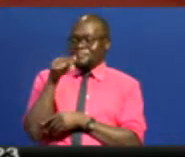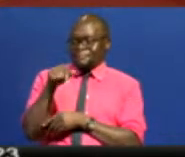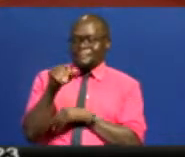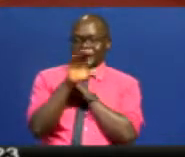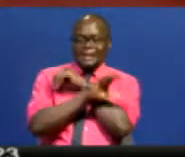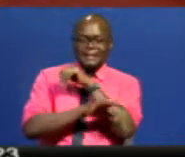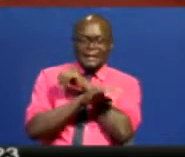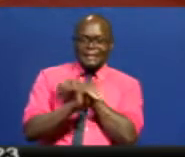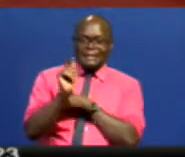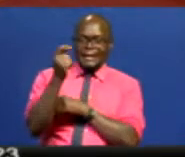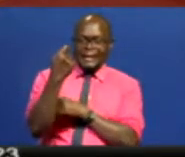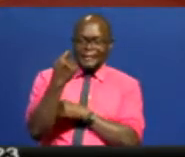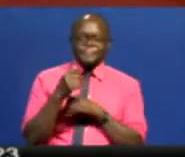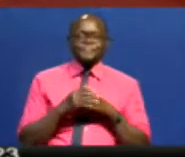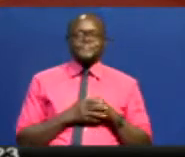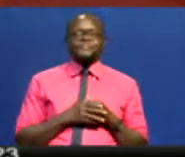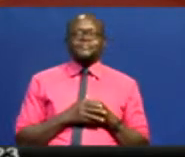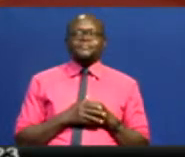country.